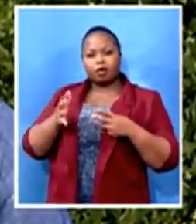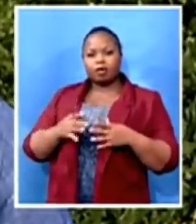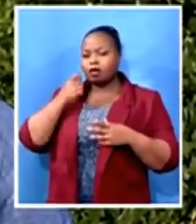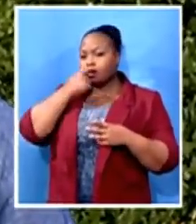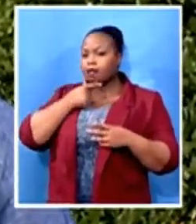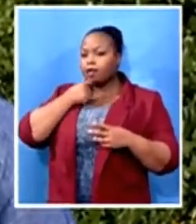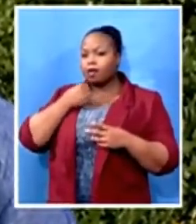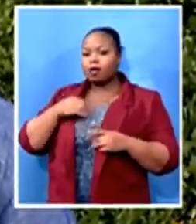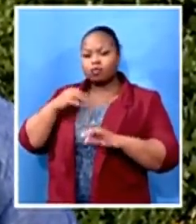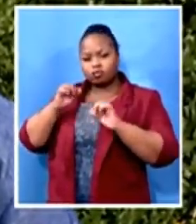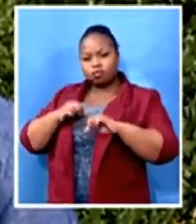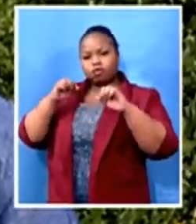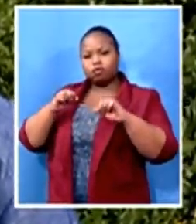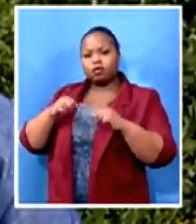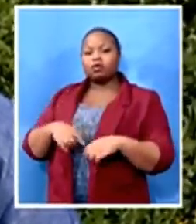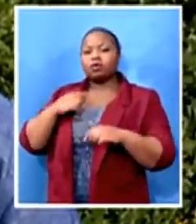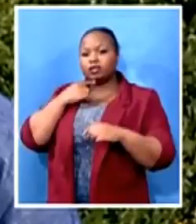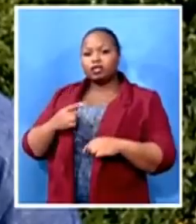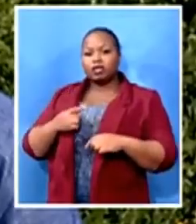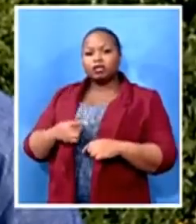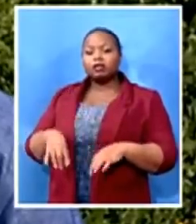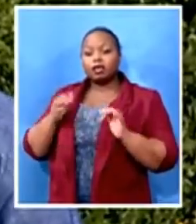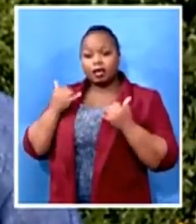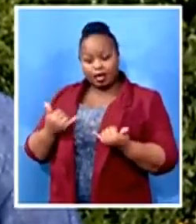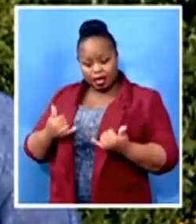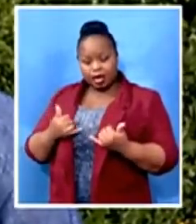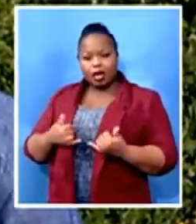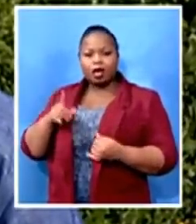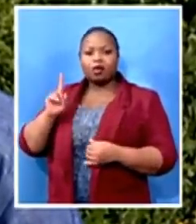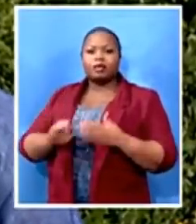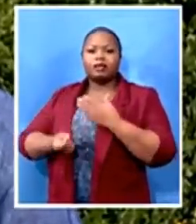matter of urgency because of an issue that almost was